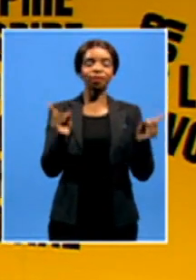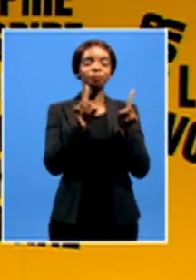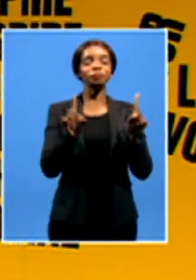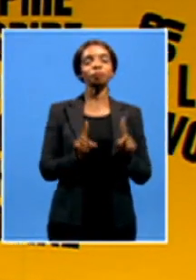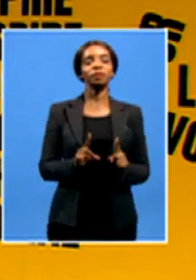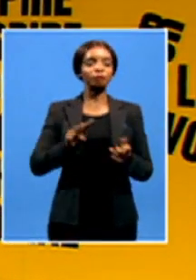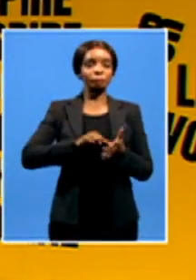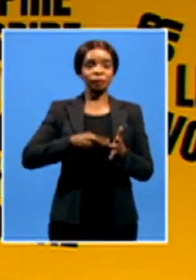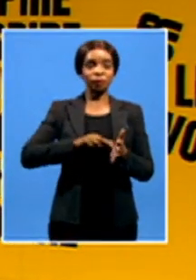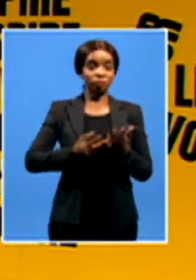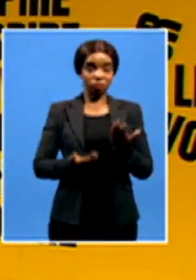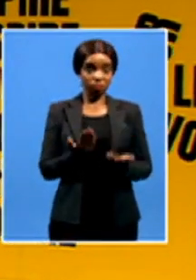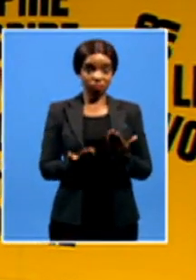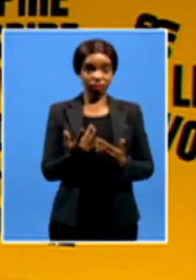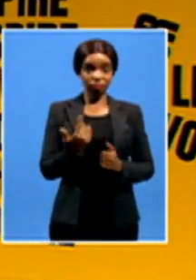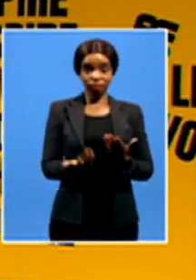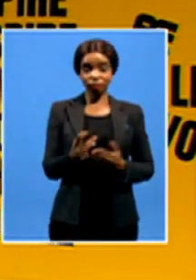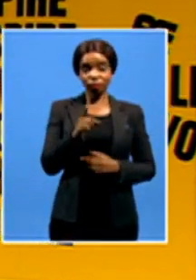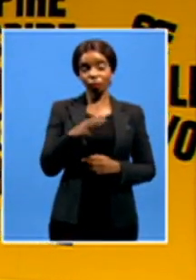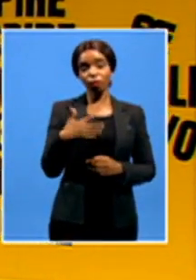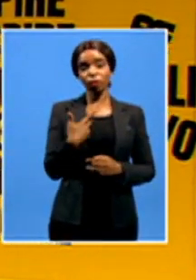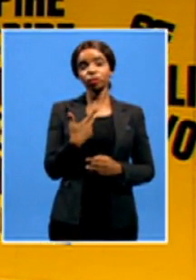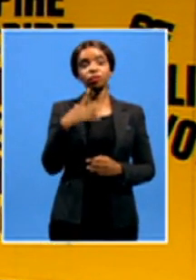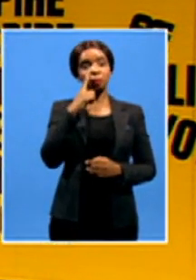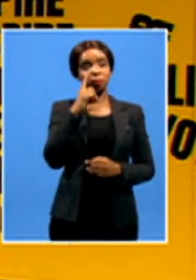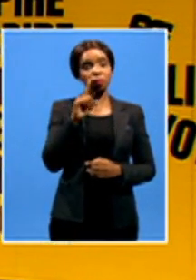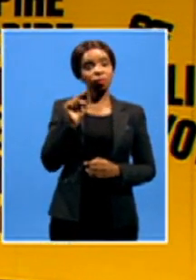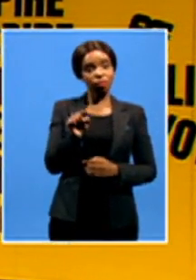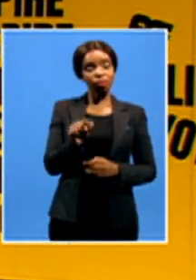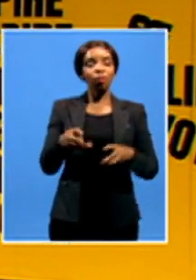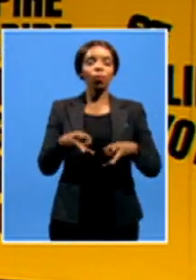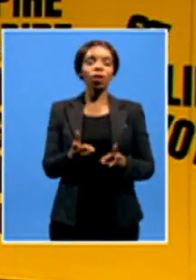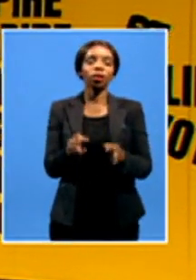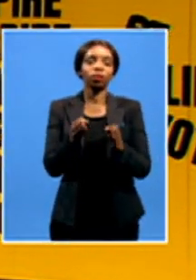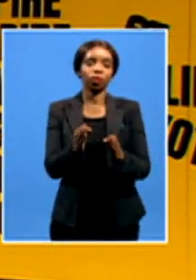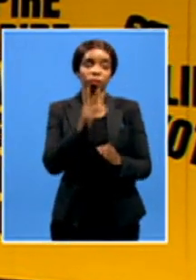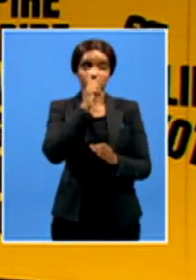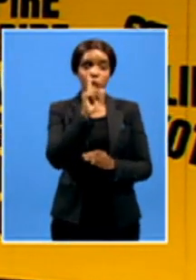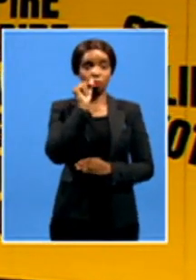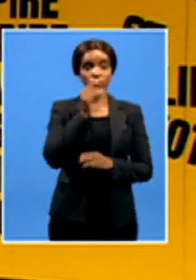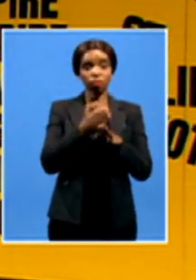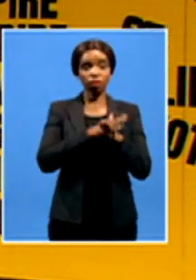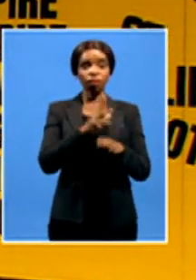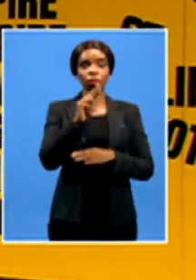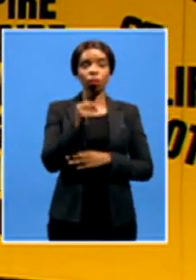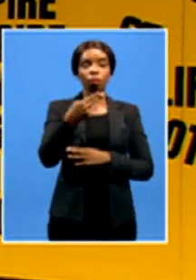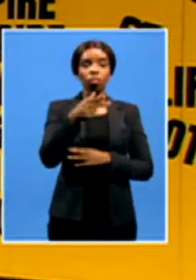special performance, because maybe let's map a way forward for the arts. You saw Nhlanhla Zwane a little earlier. He's got his